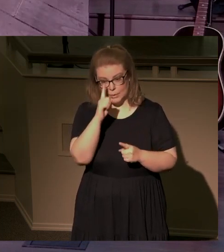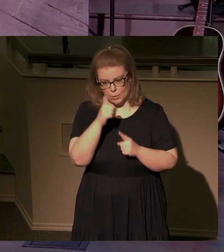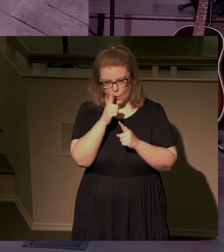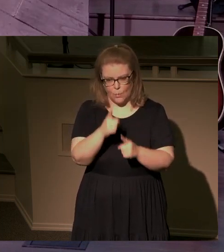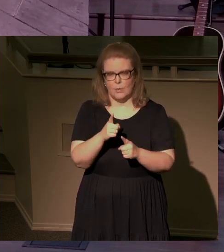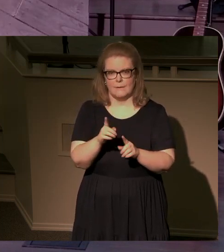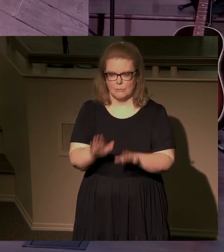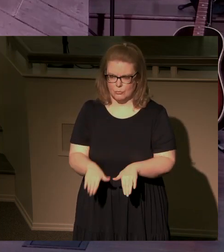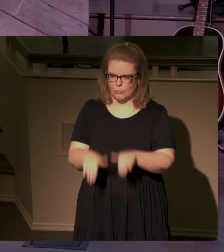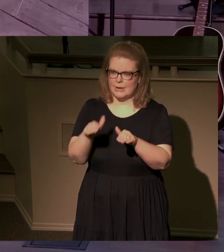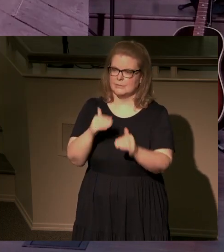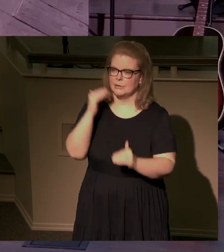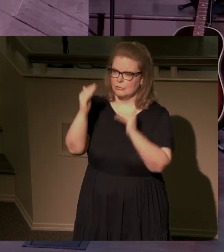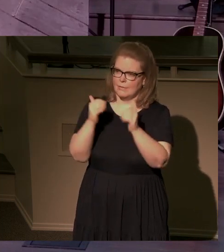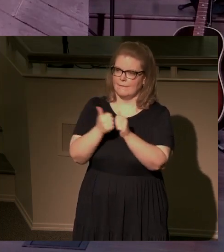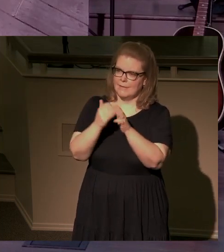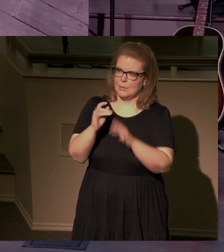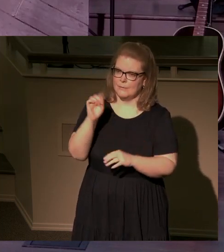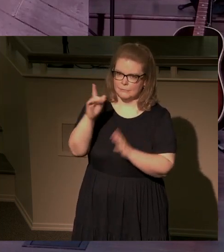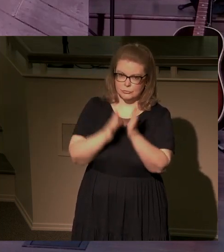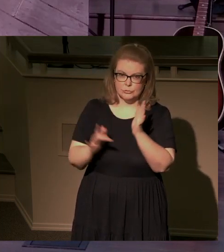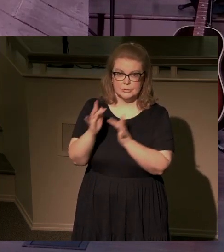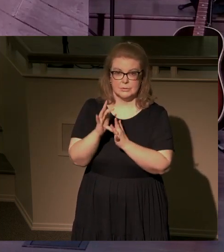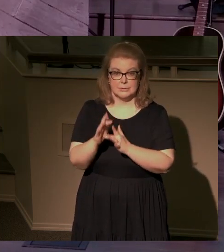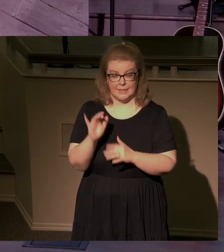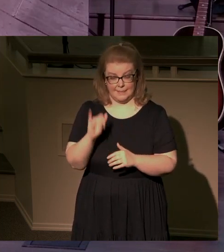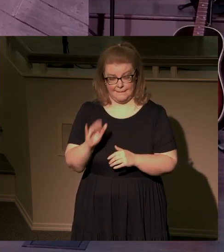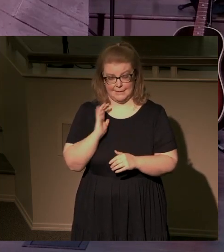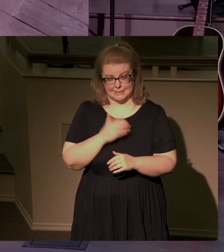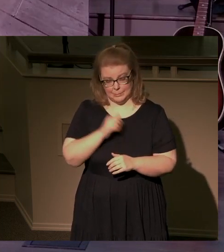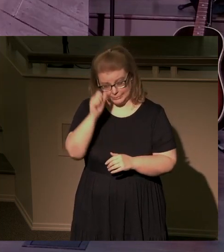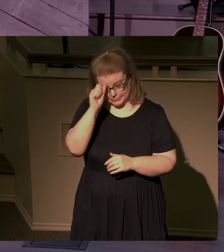adult followers of Christ. And